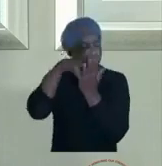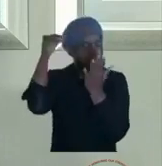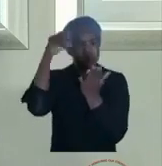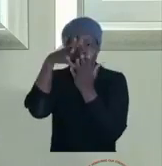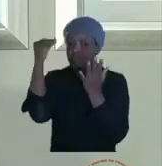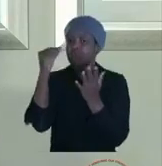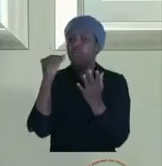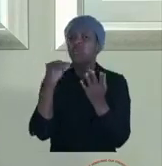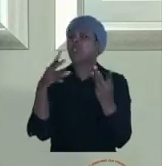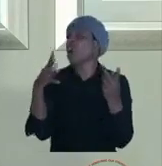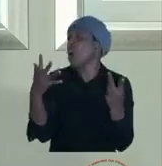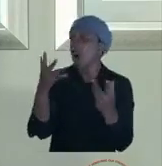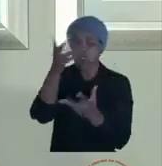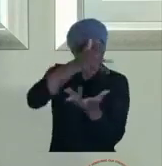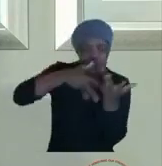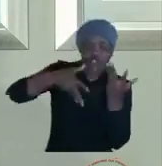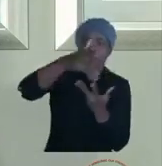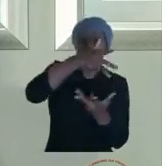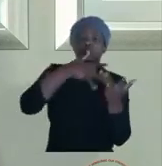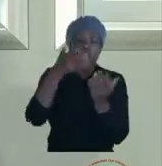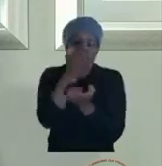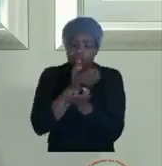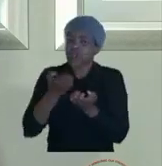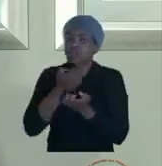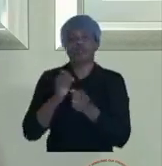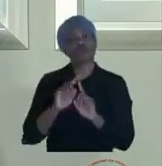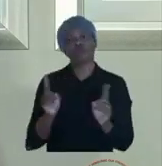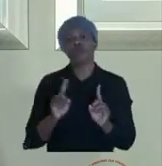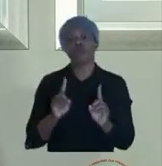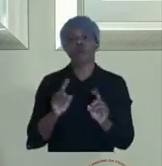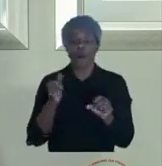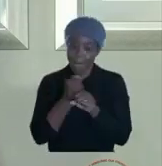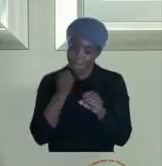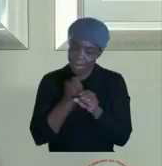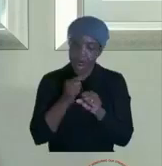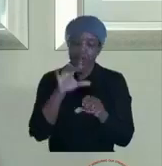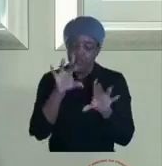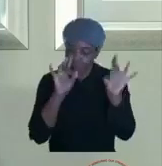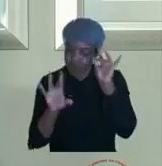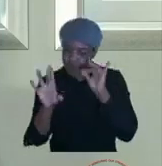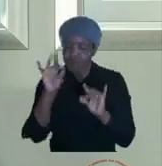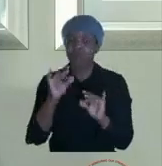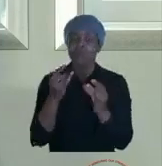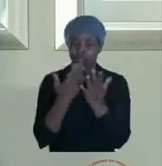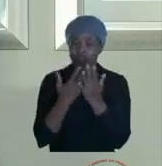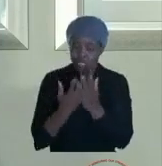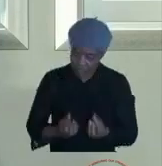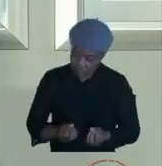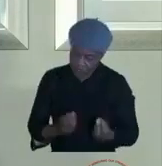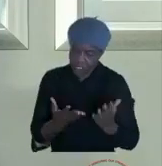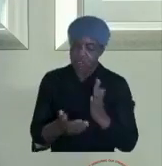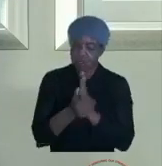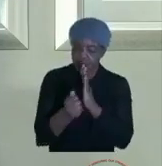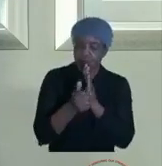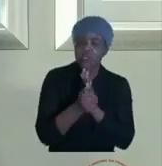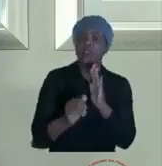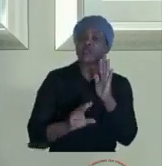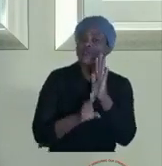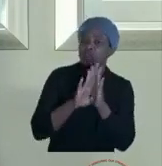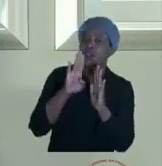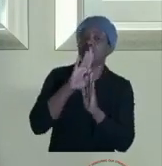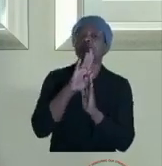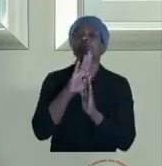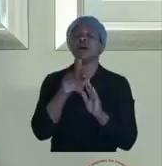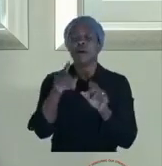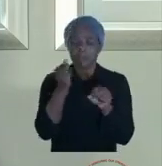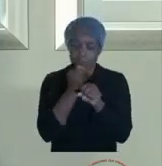or socio-economic constraints. In the absence of opportunities for skills development and training, knowledge pools must